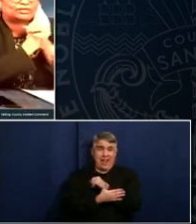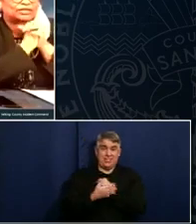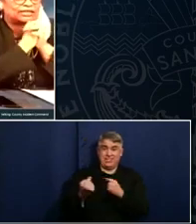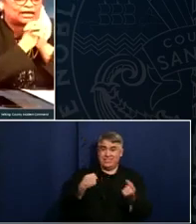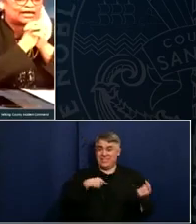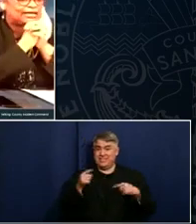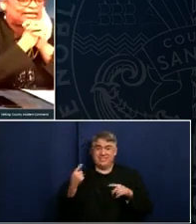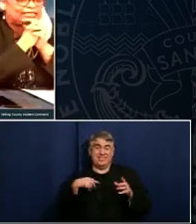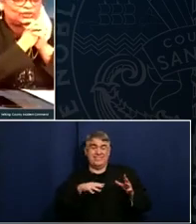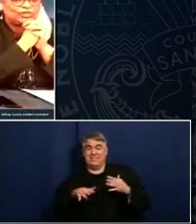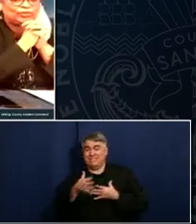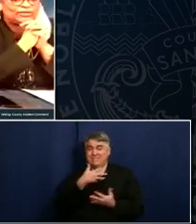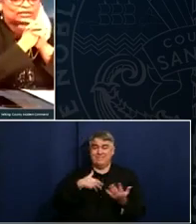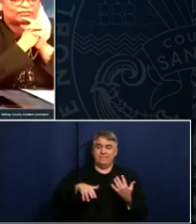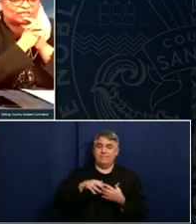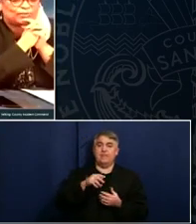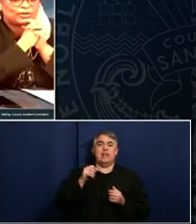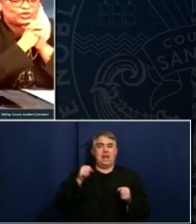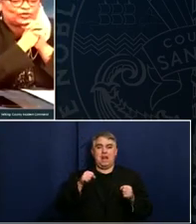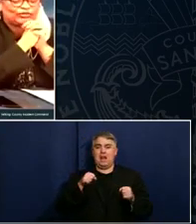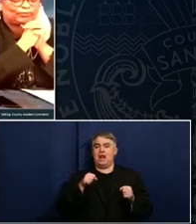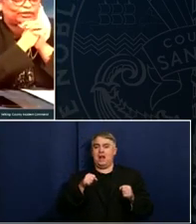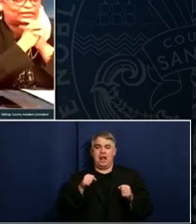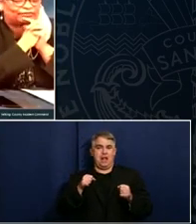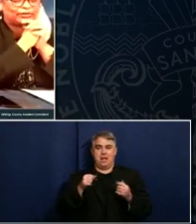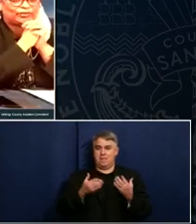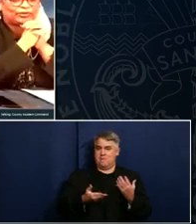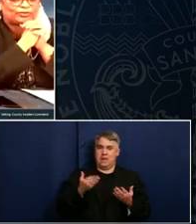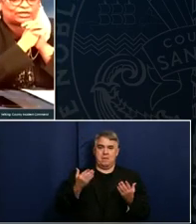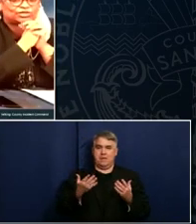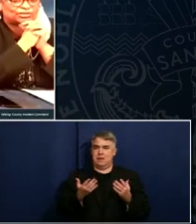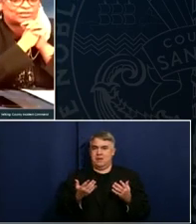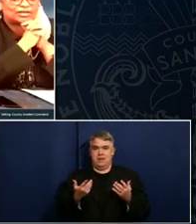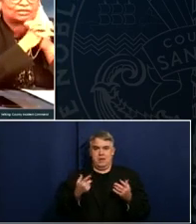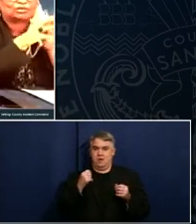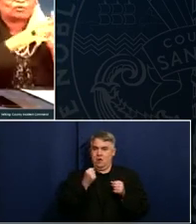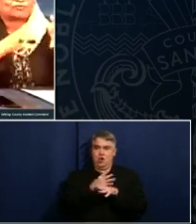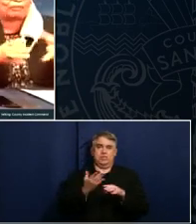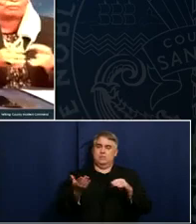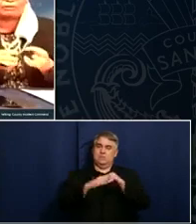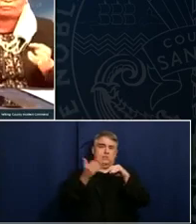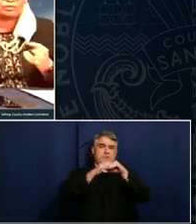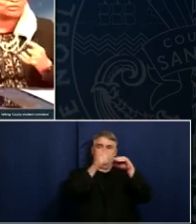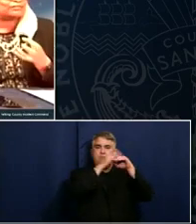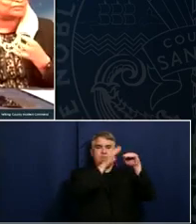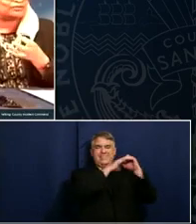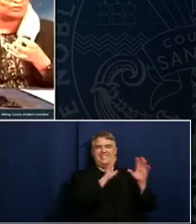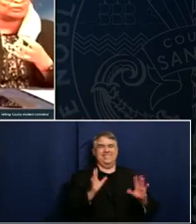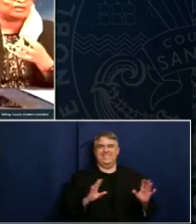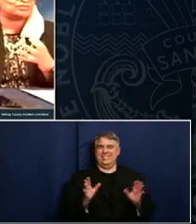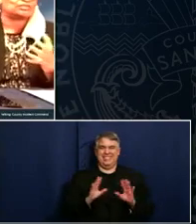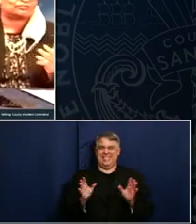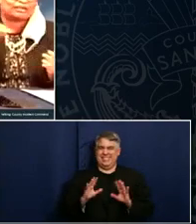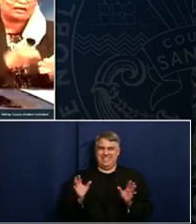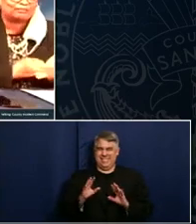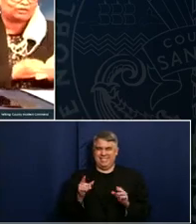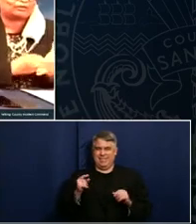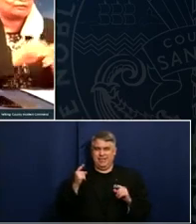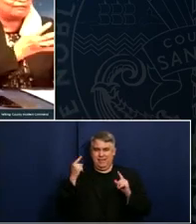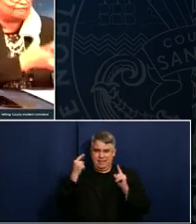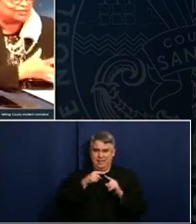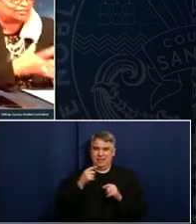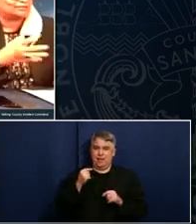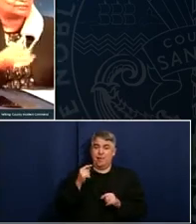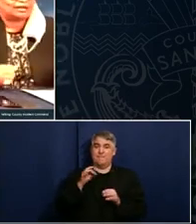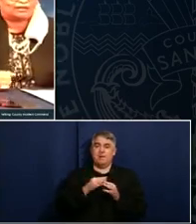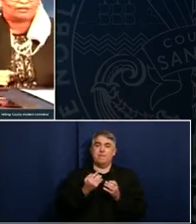could potentially increase the risk of exposure if they're bringing it from other locations. So family members live in other locations. If they come